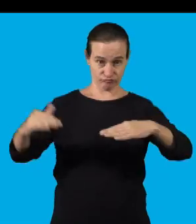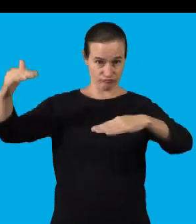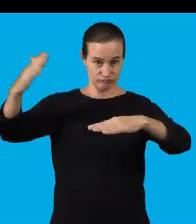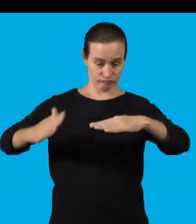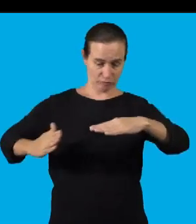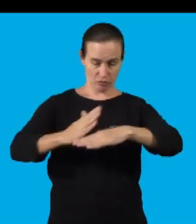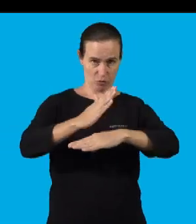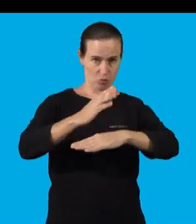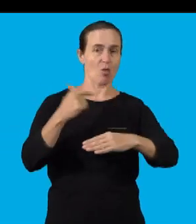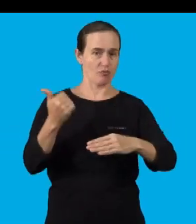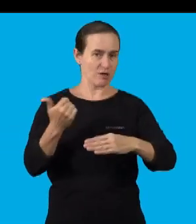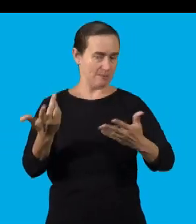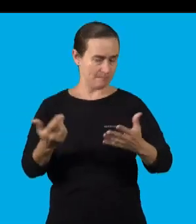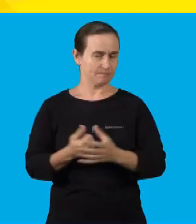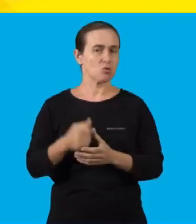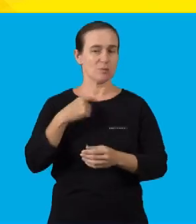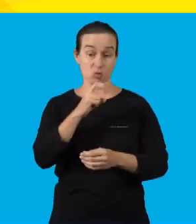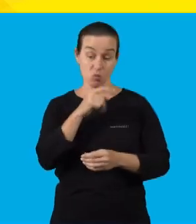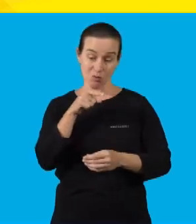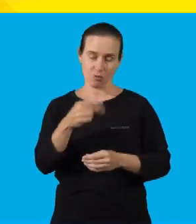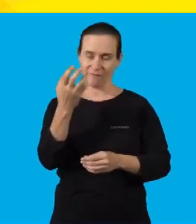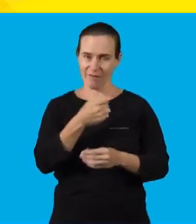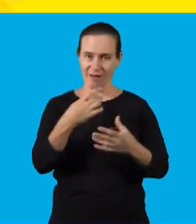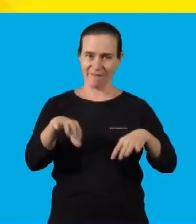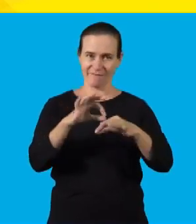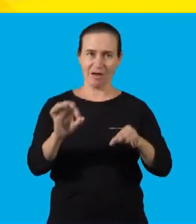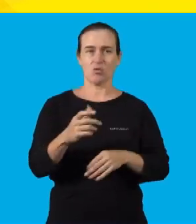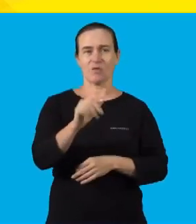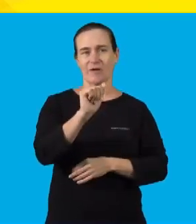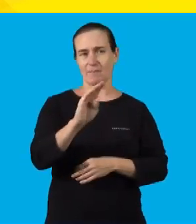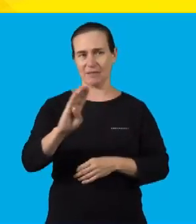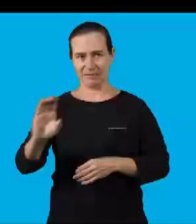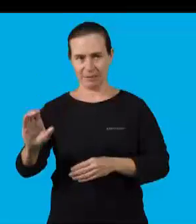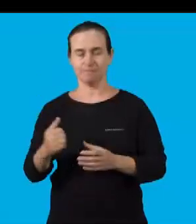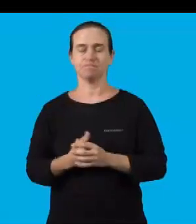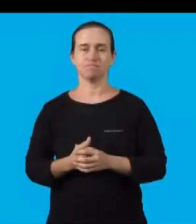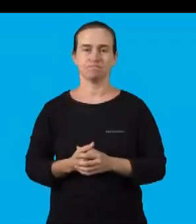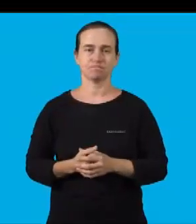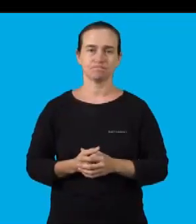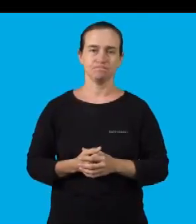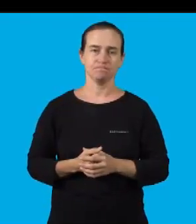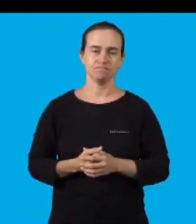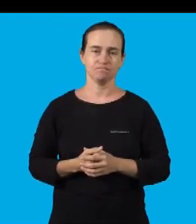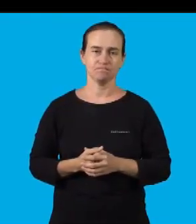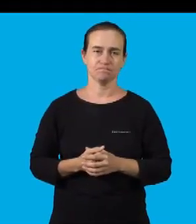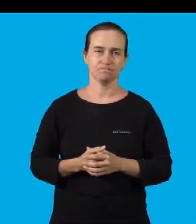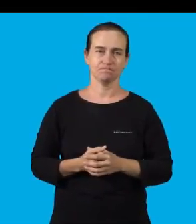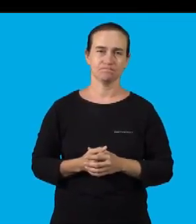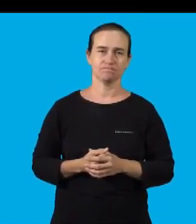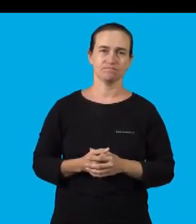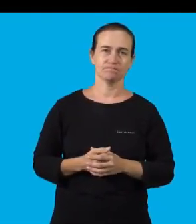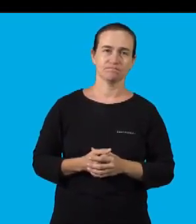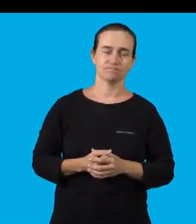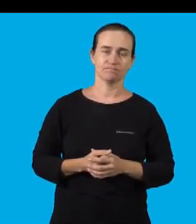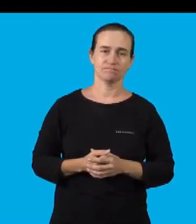x-intercept, so we are going to use those x-intercepts to find the values of A, B, and C. So substituting it into